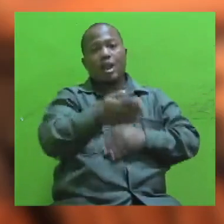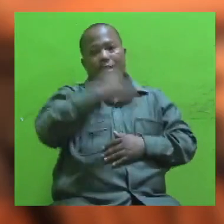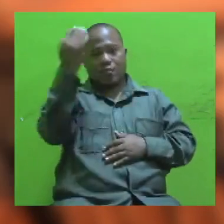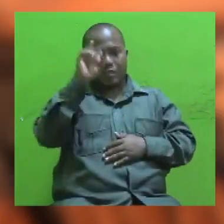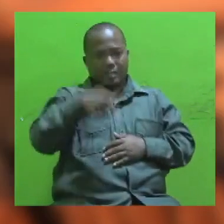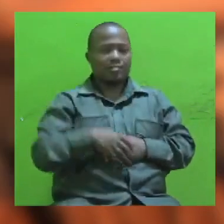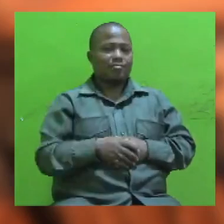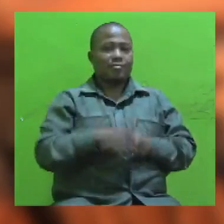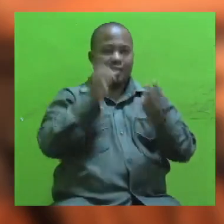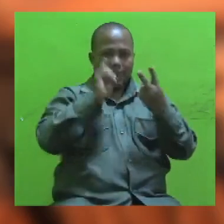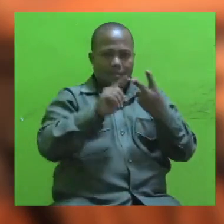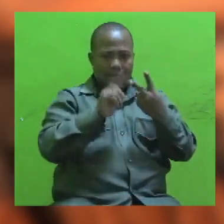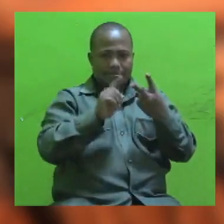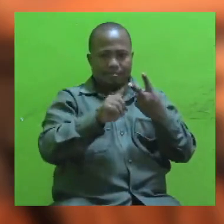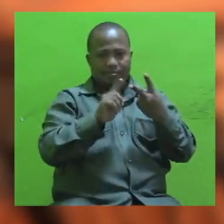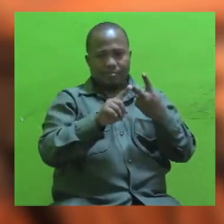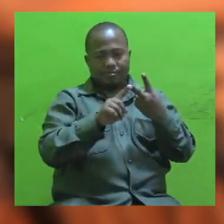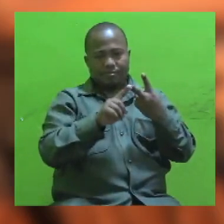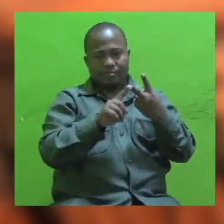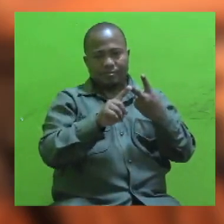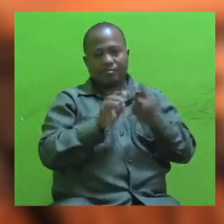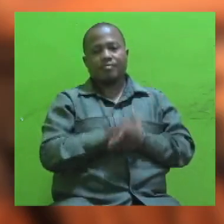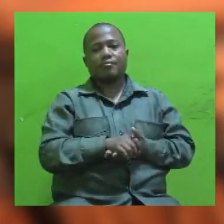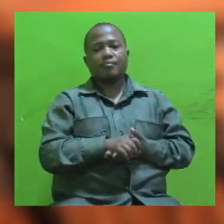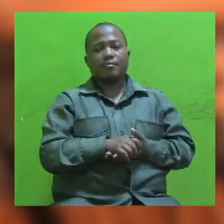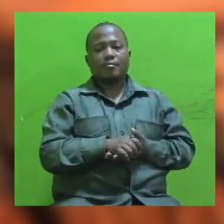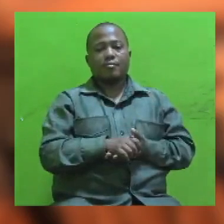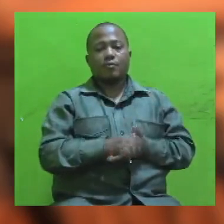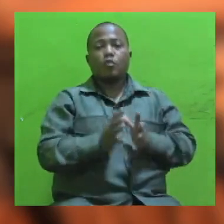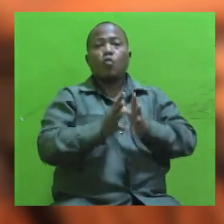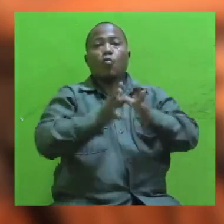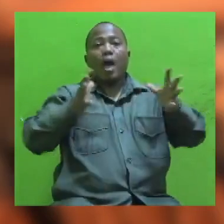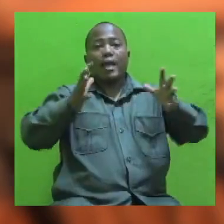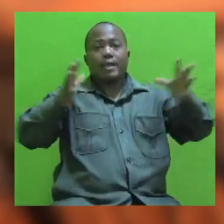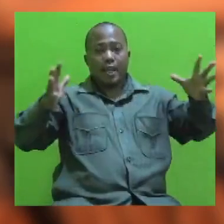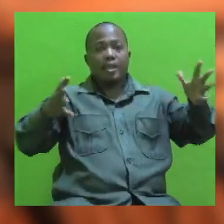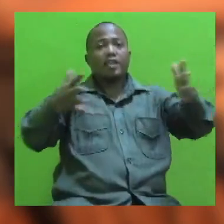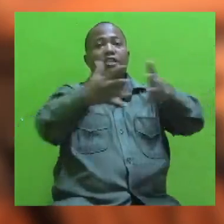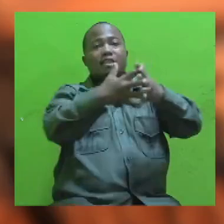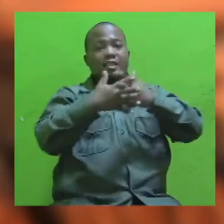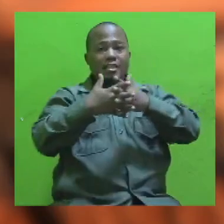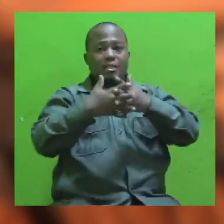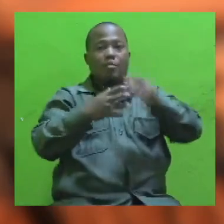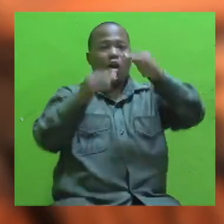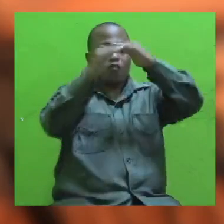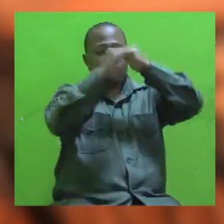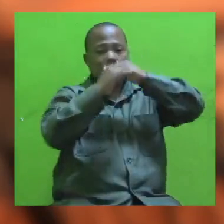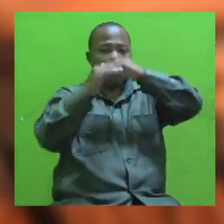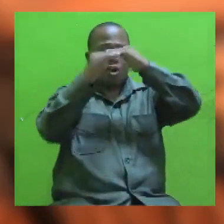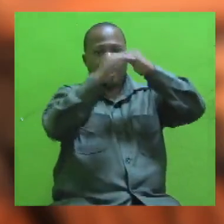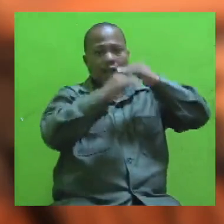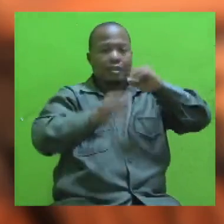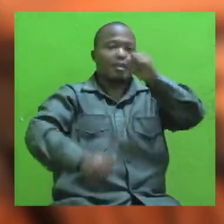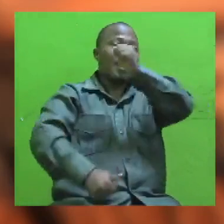thing. So another reason here, to widen the system of democratic leadership. So